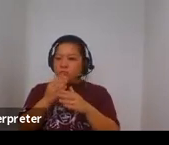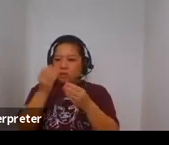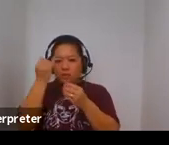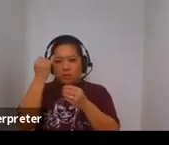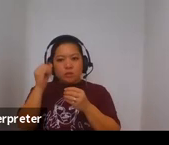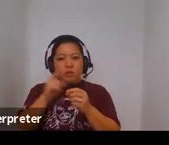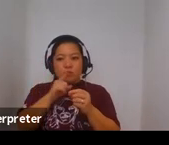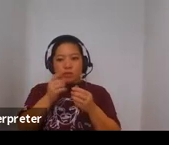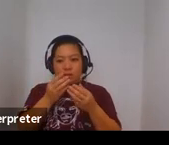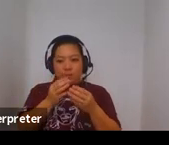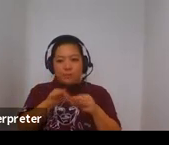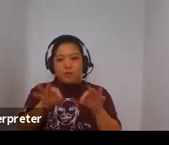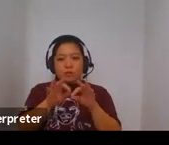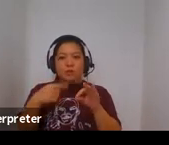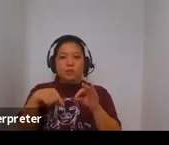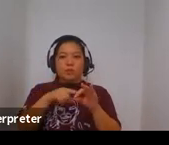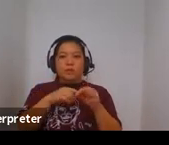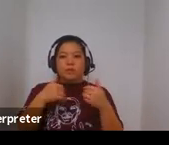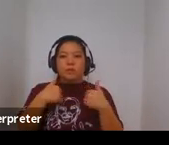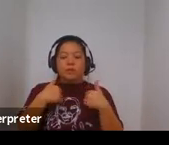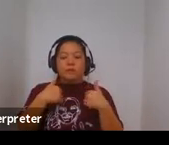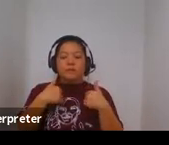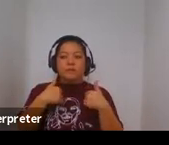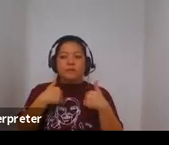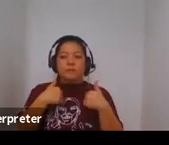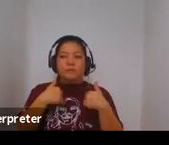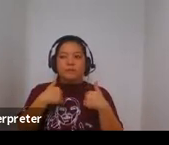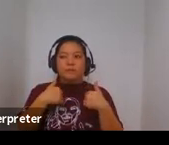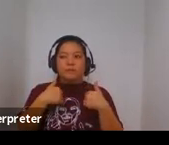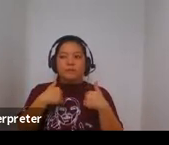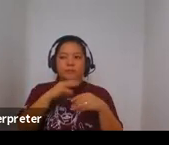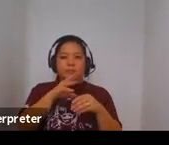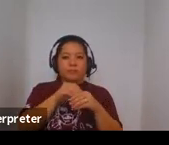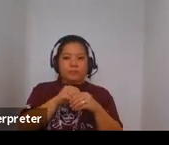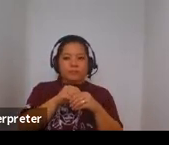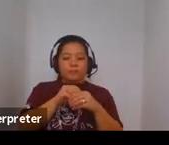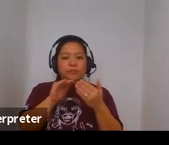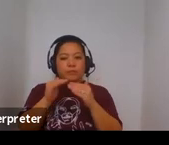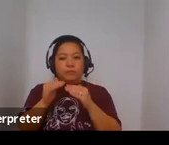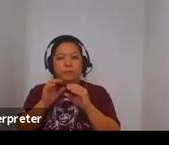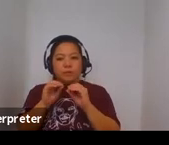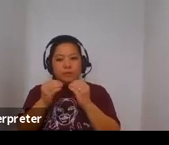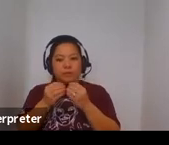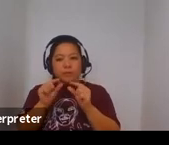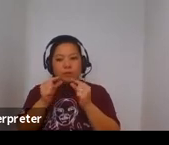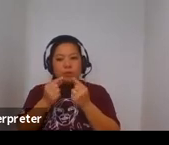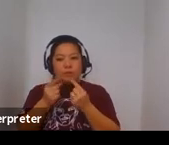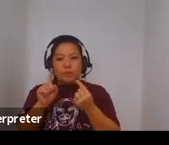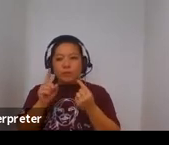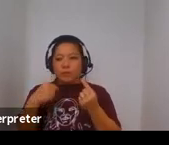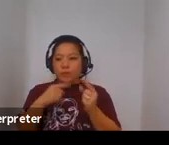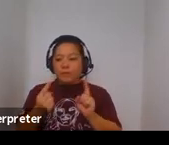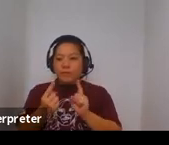really important. I'm currently part of a couple community organizing groups where we're meeting